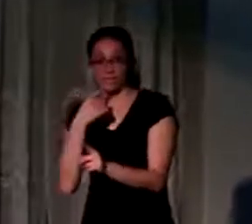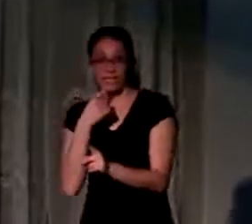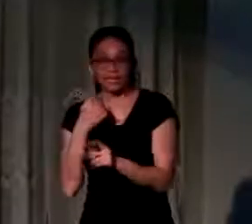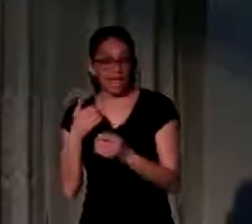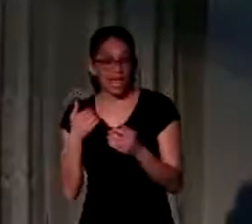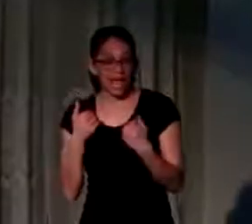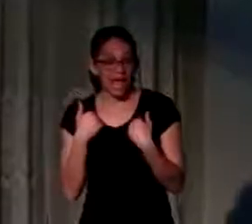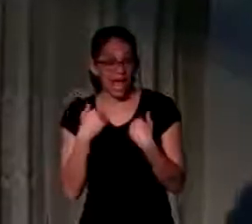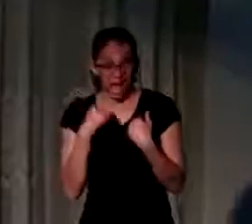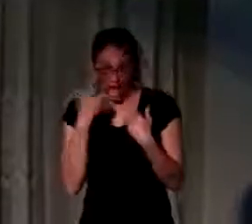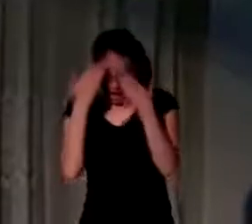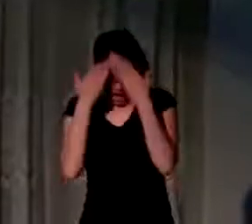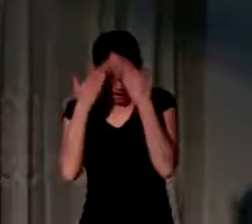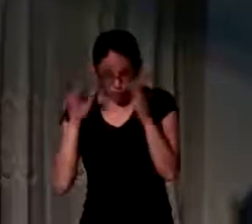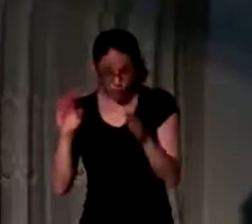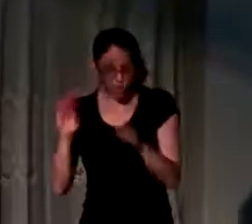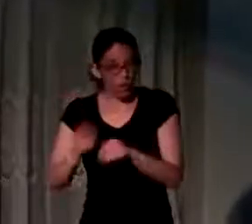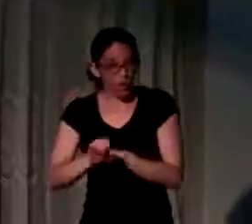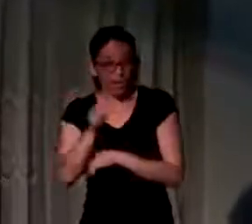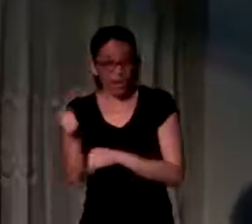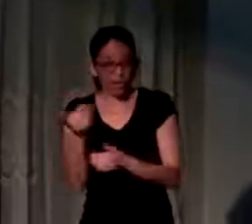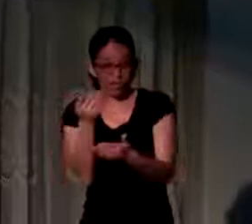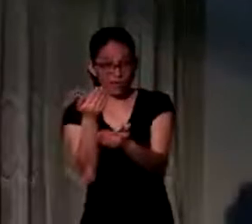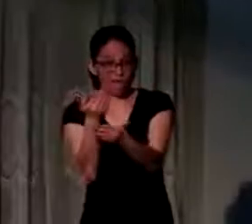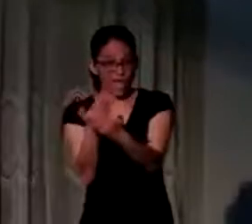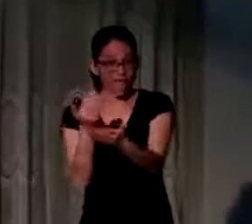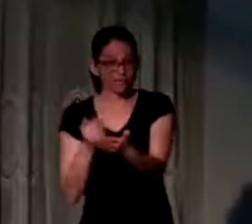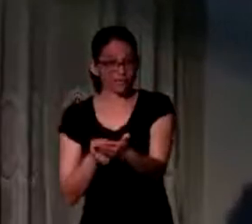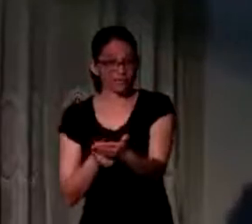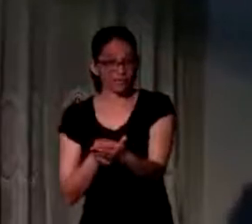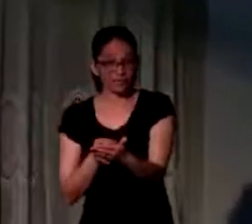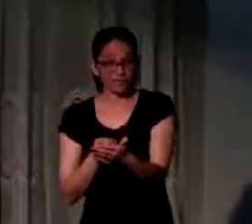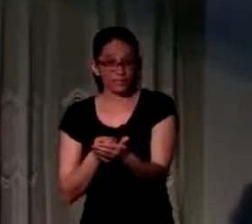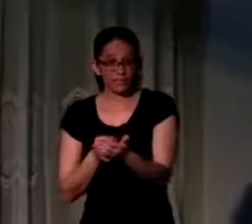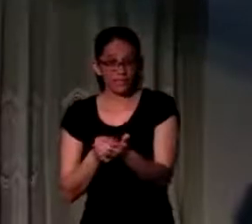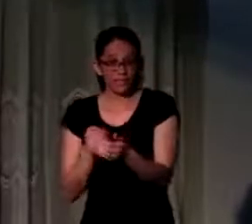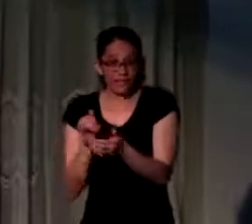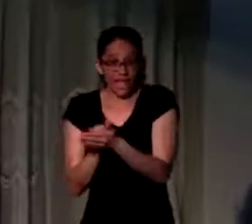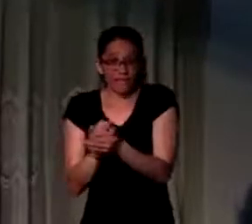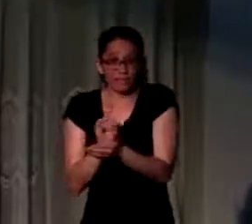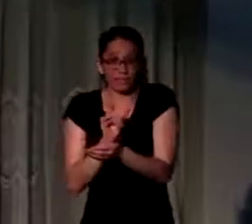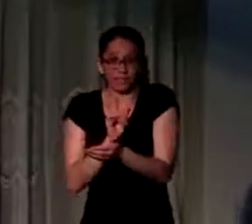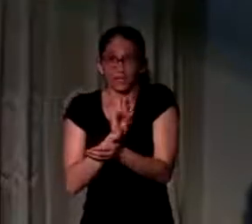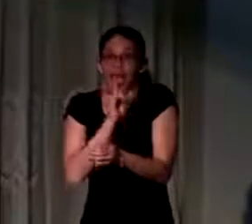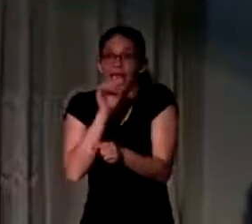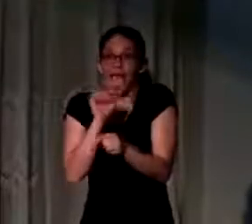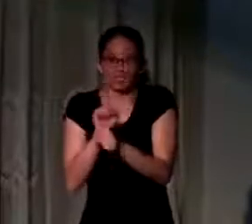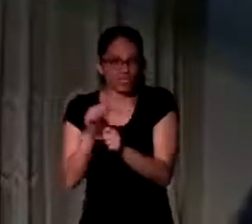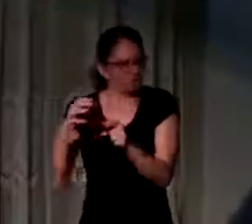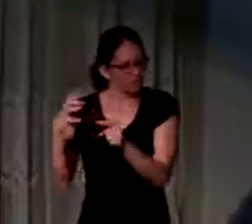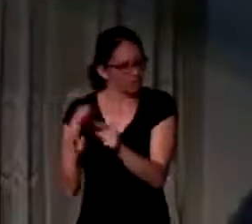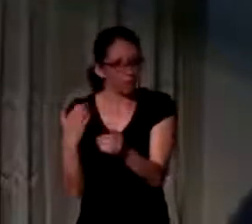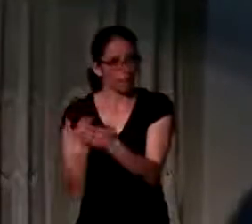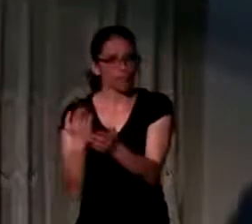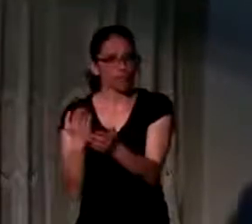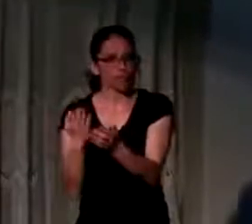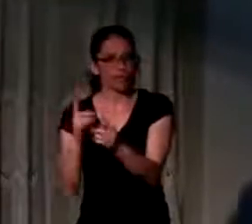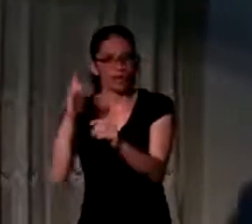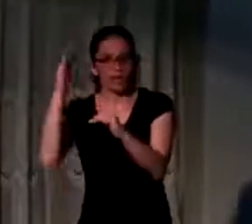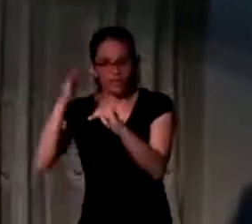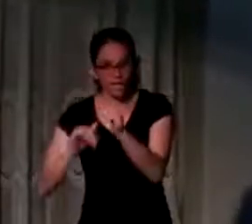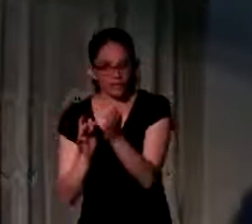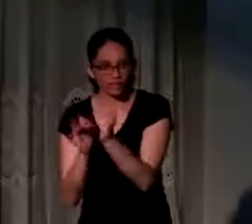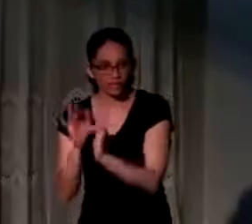one fact in the history of mankind which is proved better by better and fuller evidence of